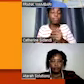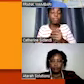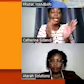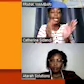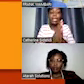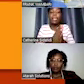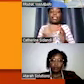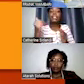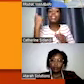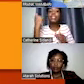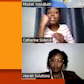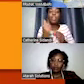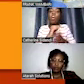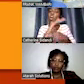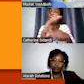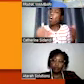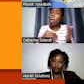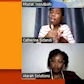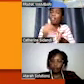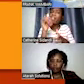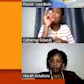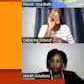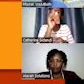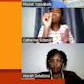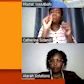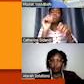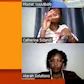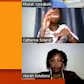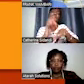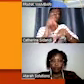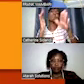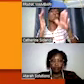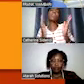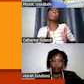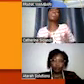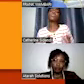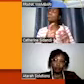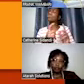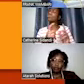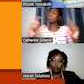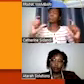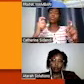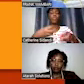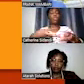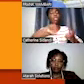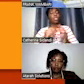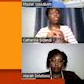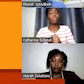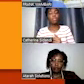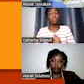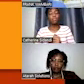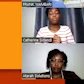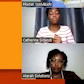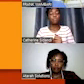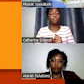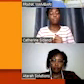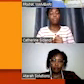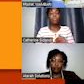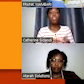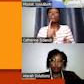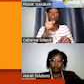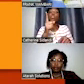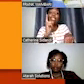sicknesses, all that can really affect somebody in a very, very great way. So after you